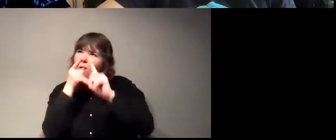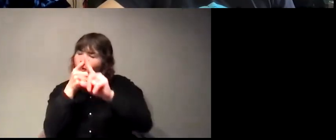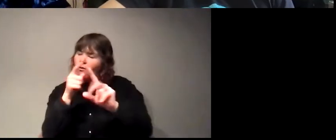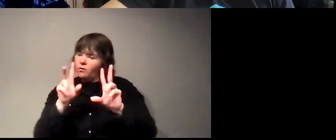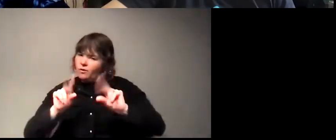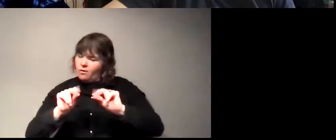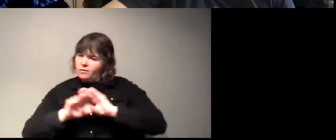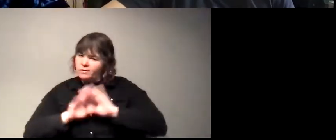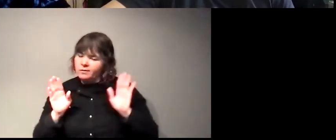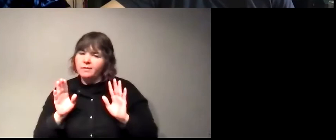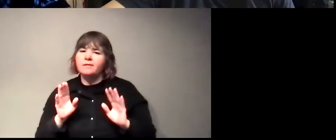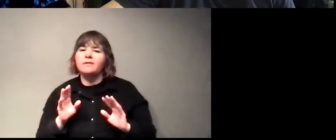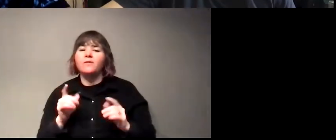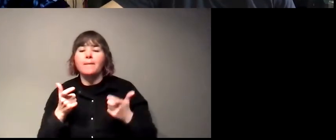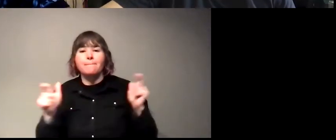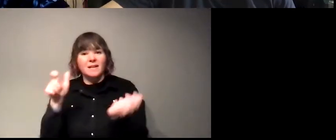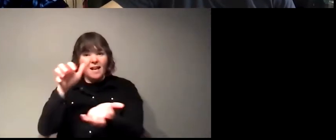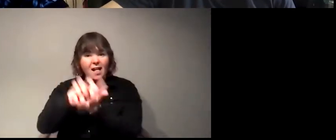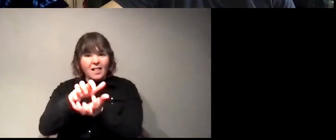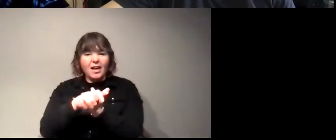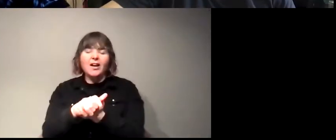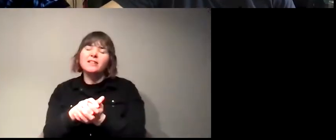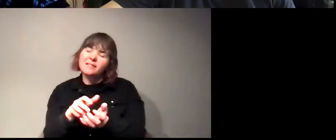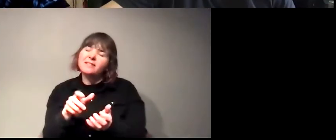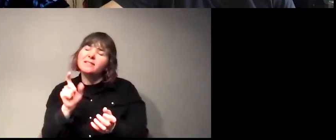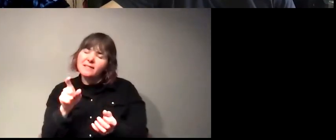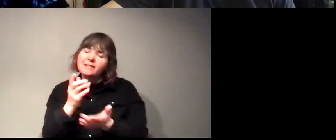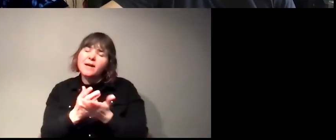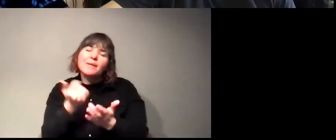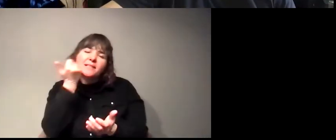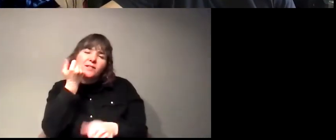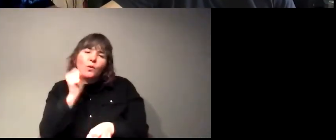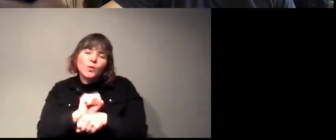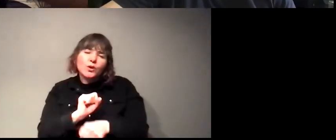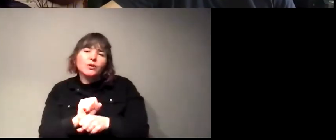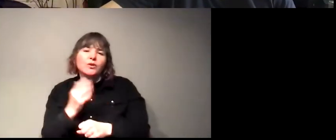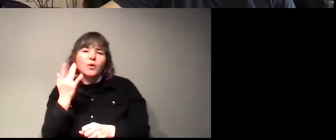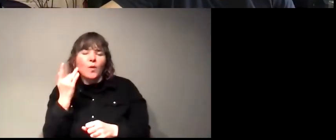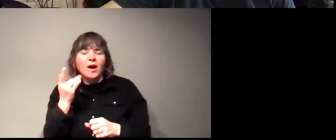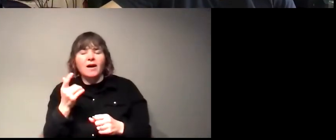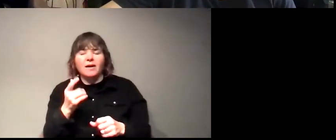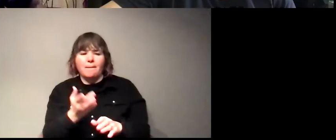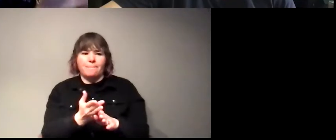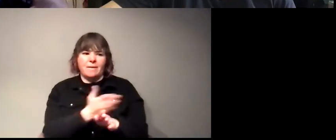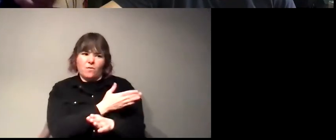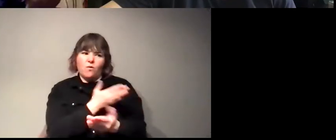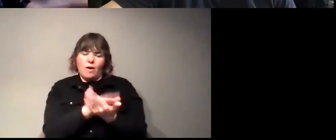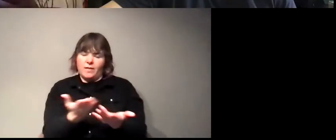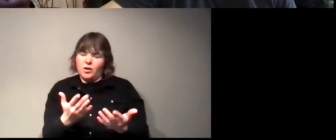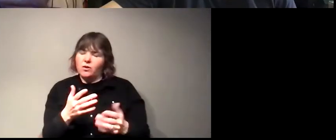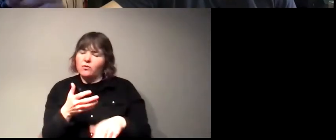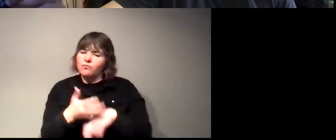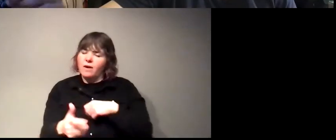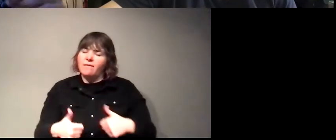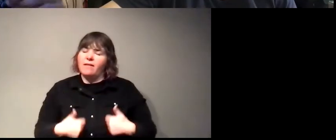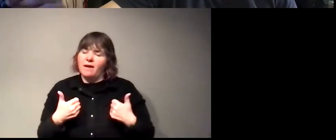But one of our big alligators actually does need a little dental work, just because he had a pretty rough life way early on. So we're still seeing the